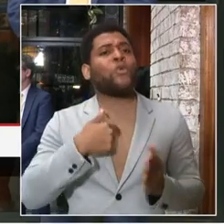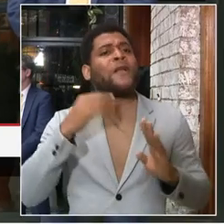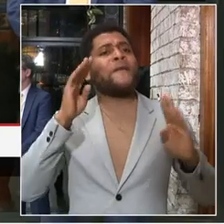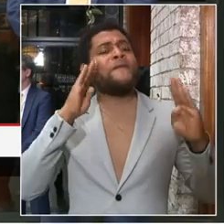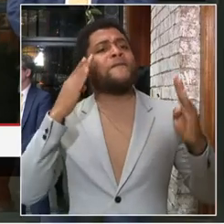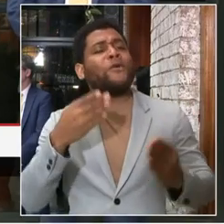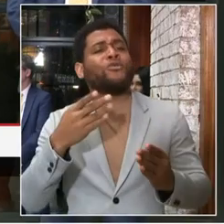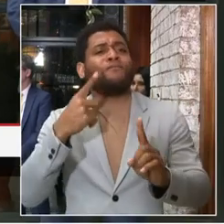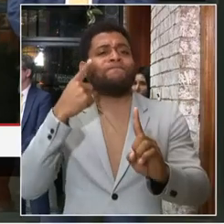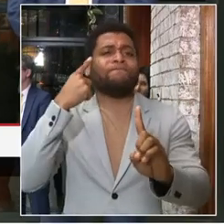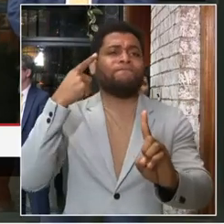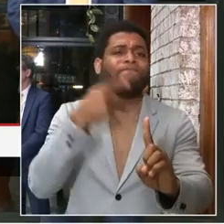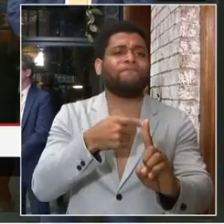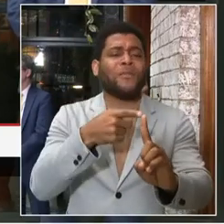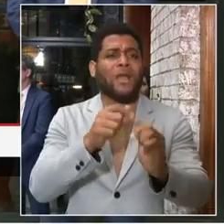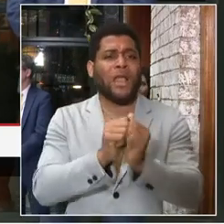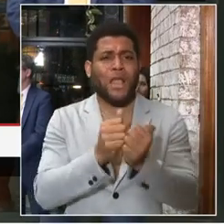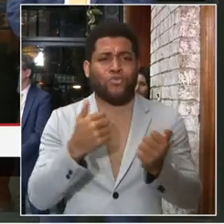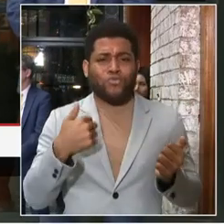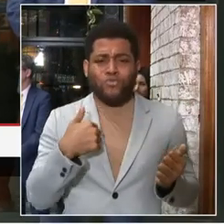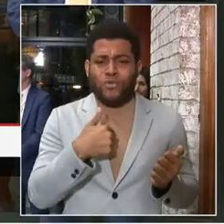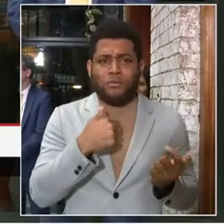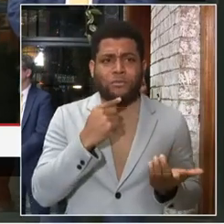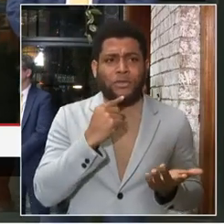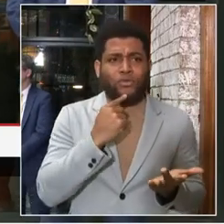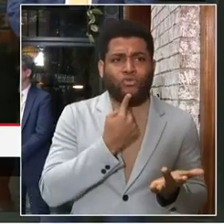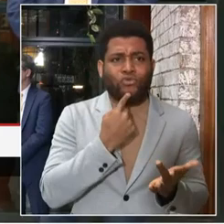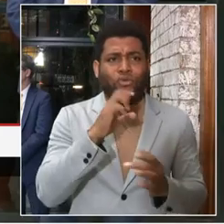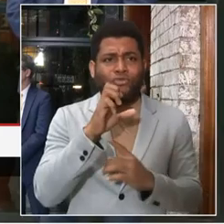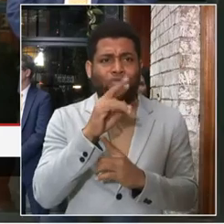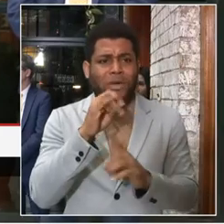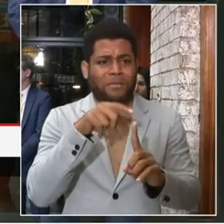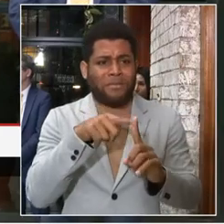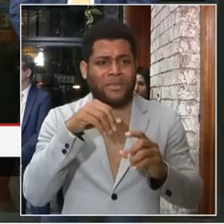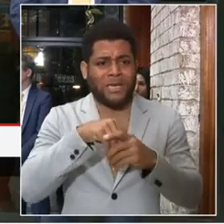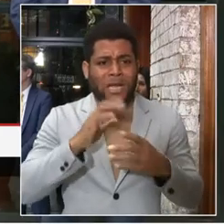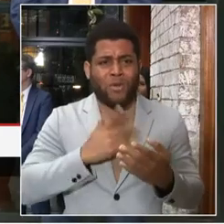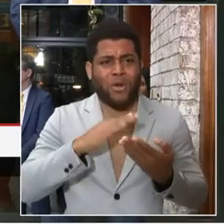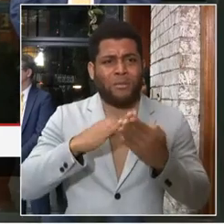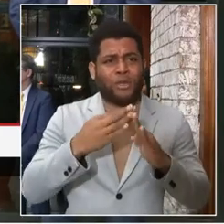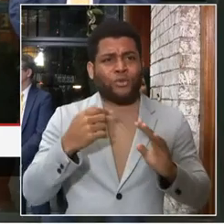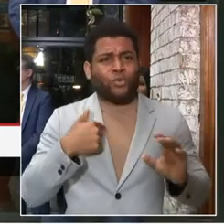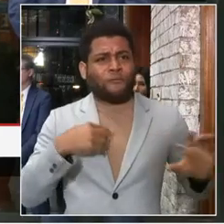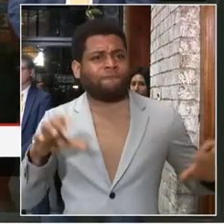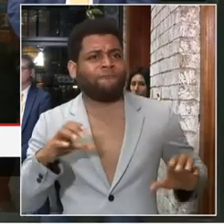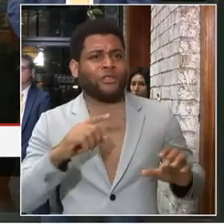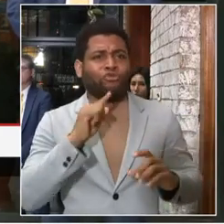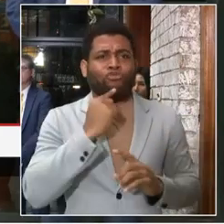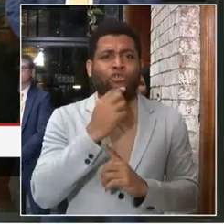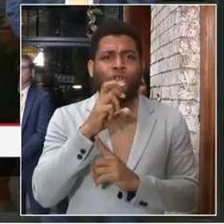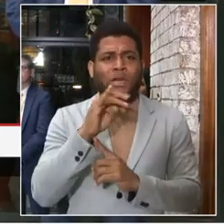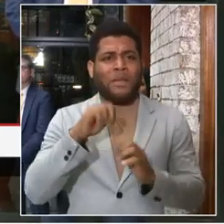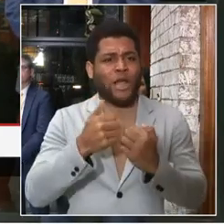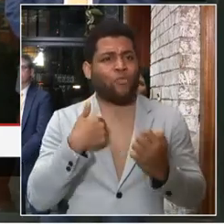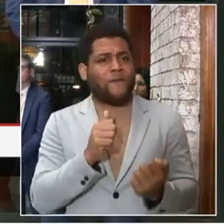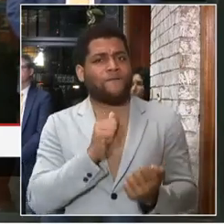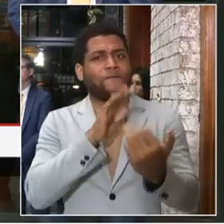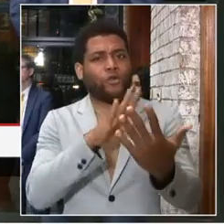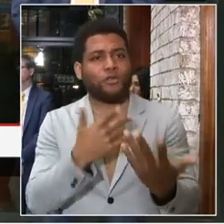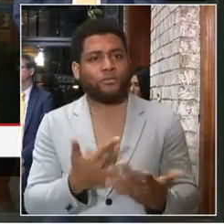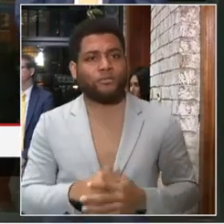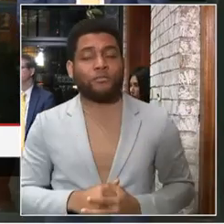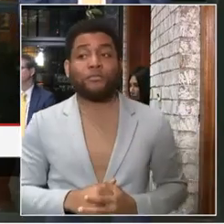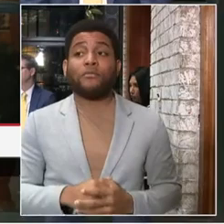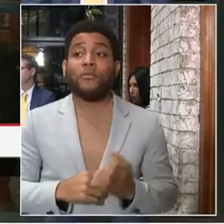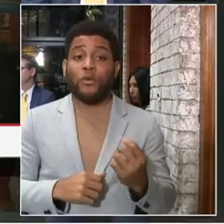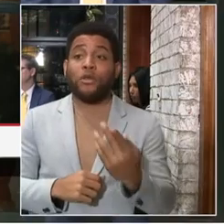on serious crimes in our city and people who are committing serious crimes in our city. Yes, ma'am.